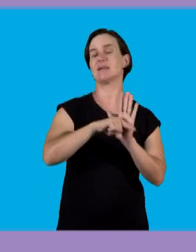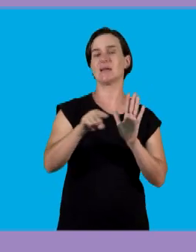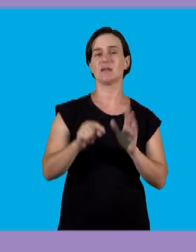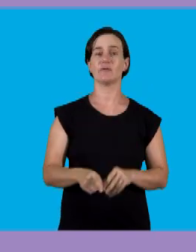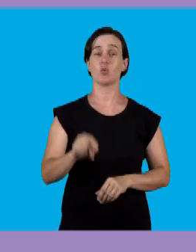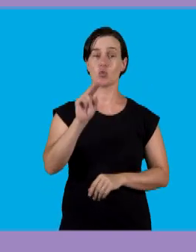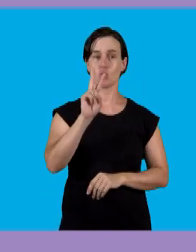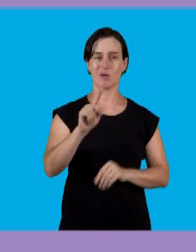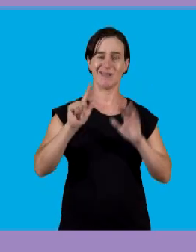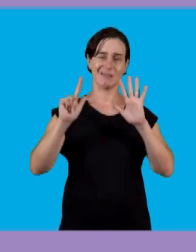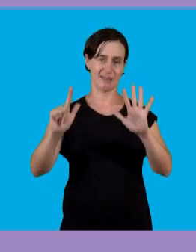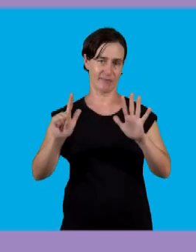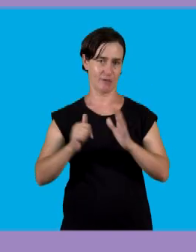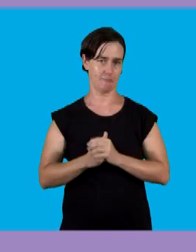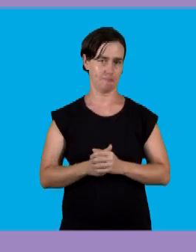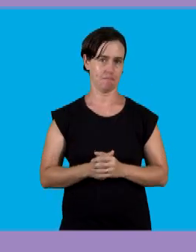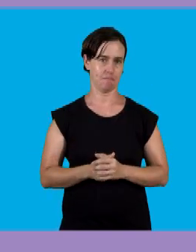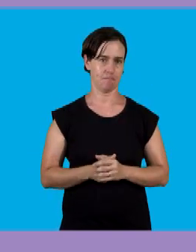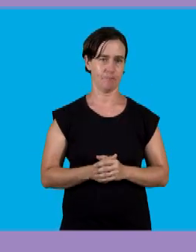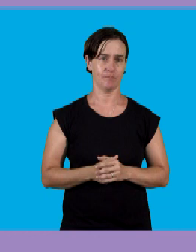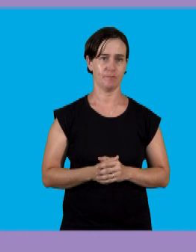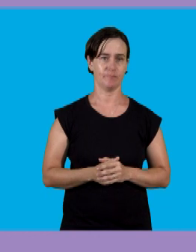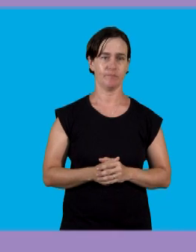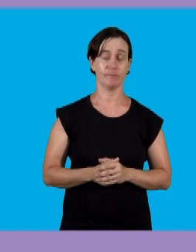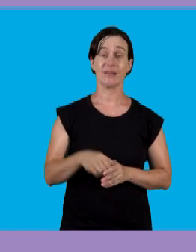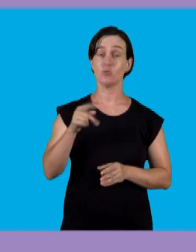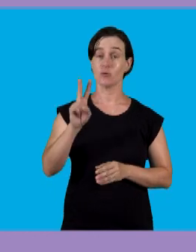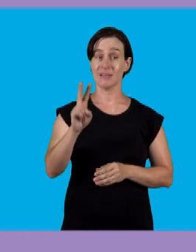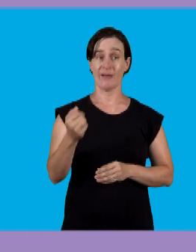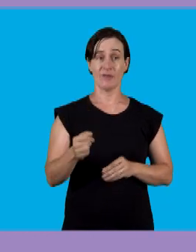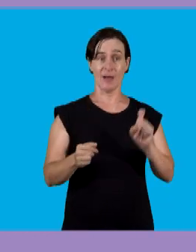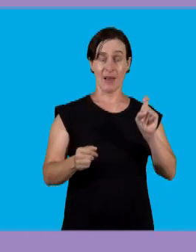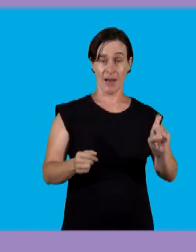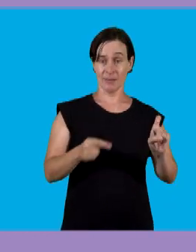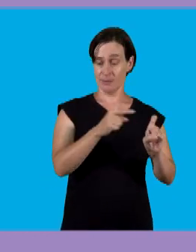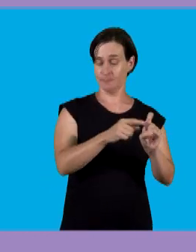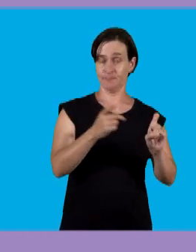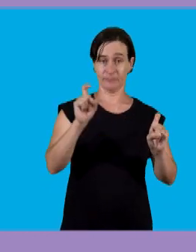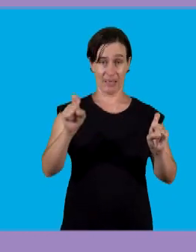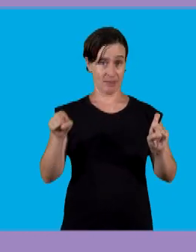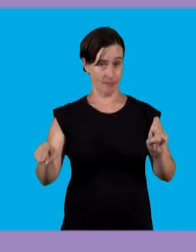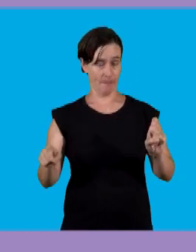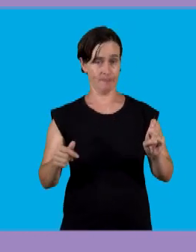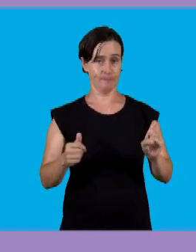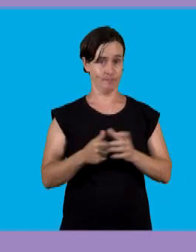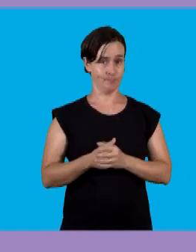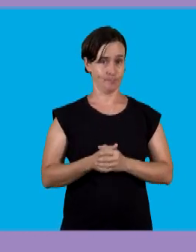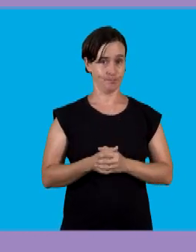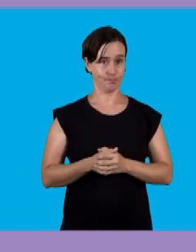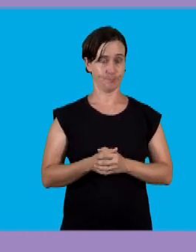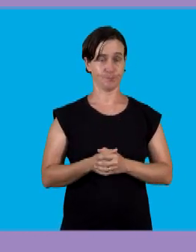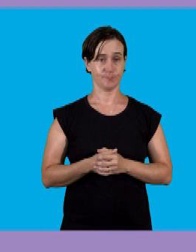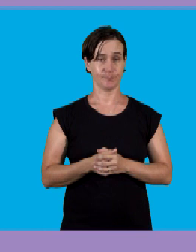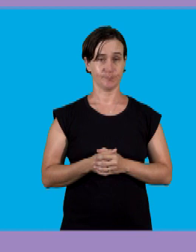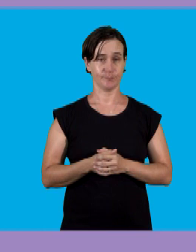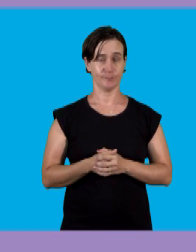negative 27. And of course, that is going to be, we're going to